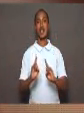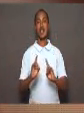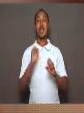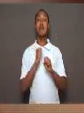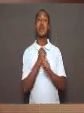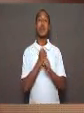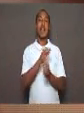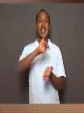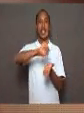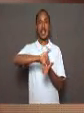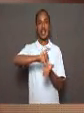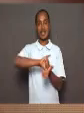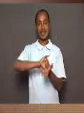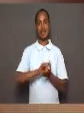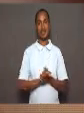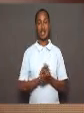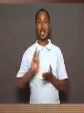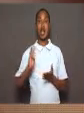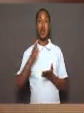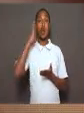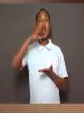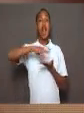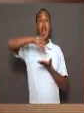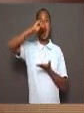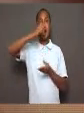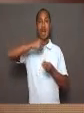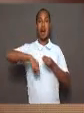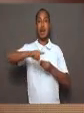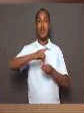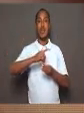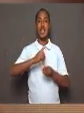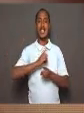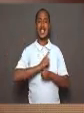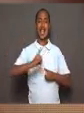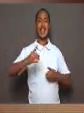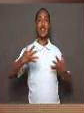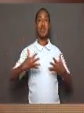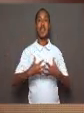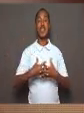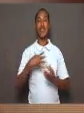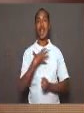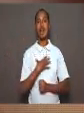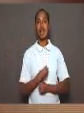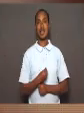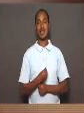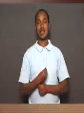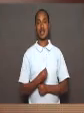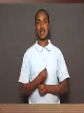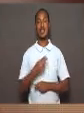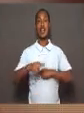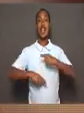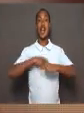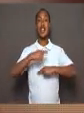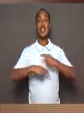preparing salts. We will learn about the direct combination of elements, the